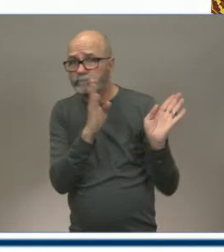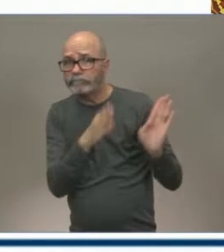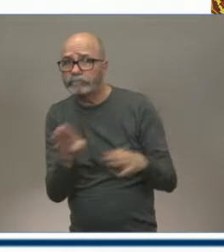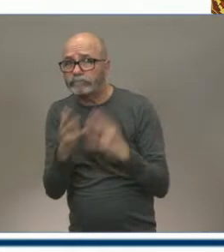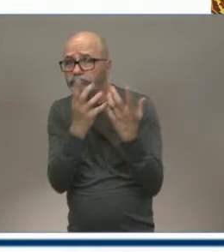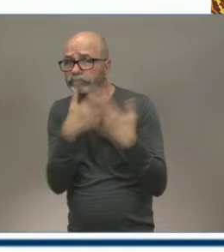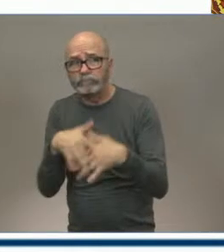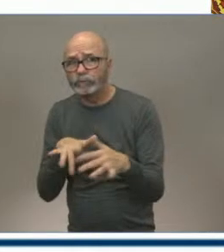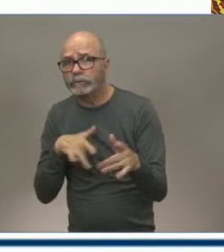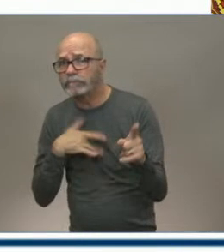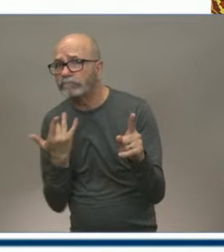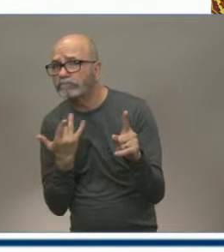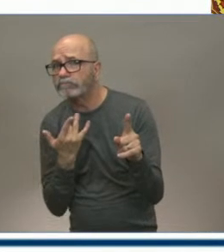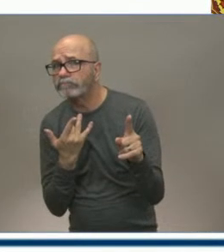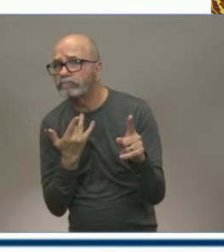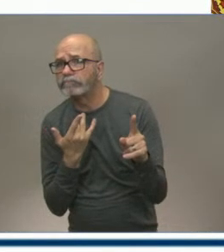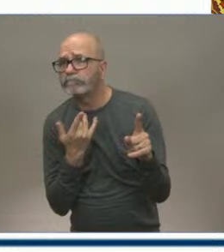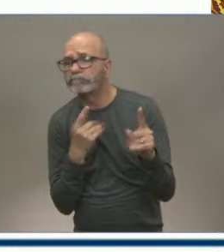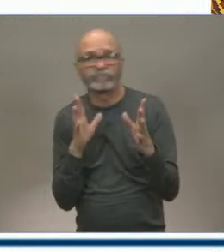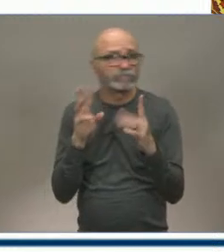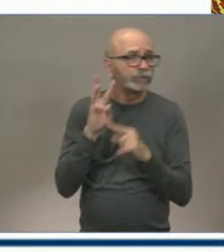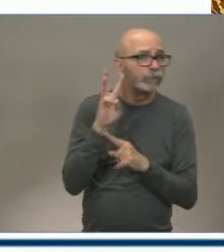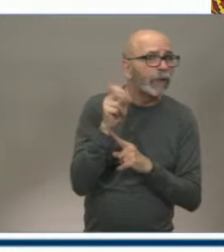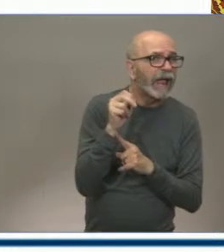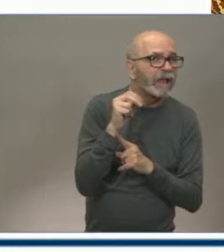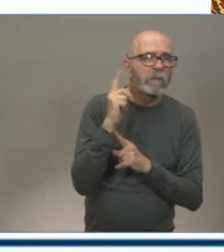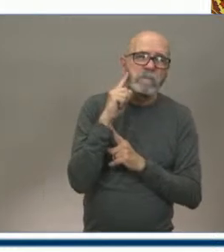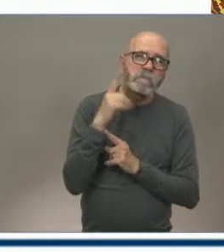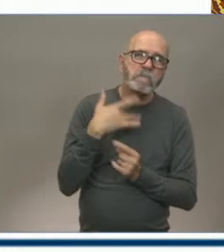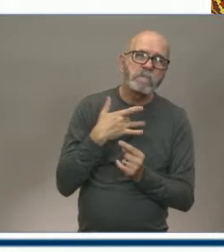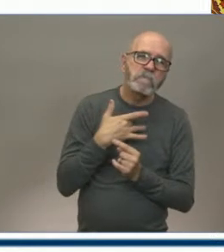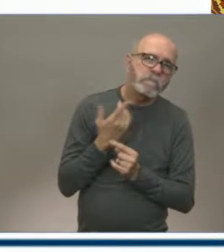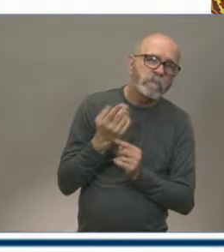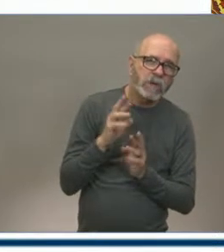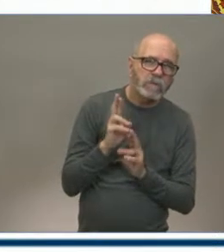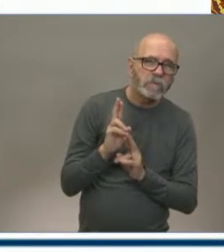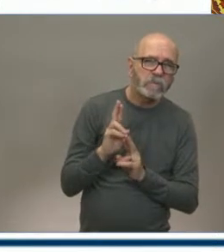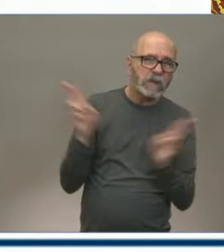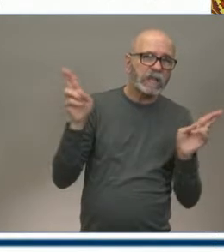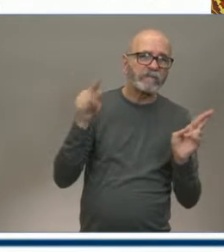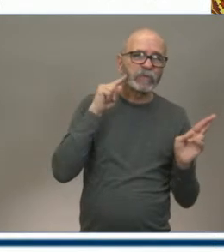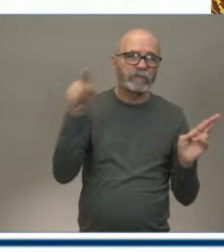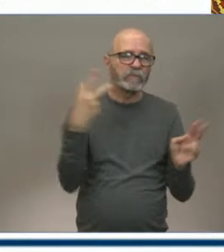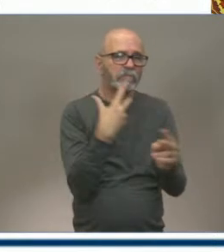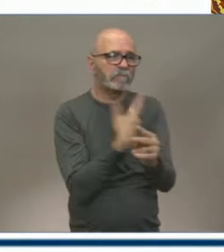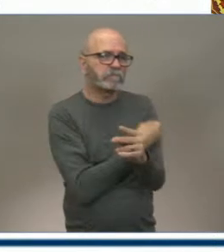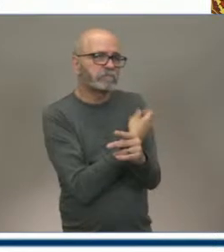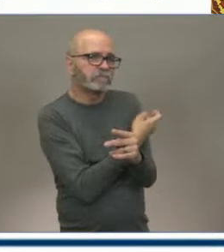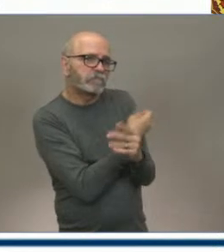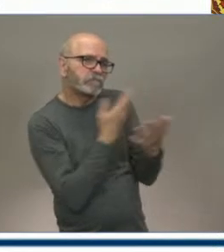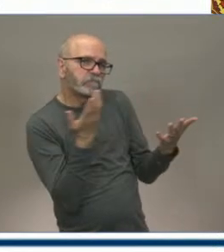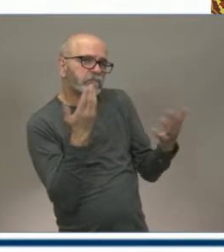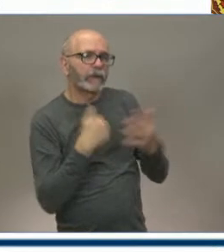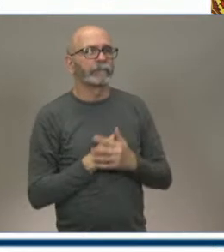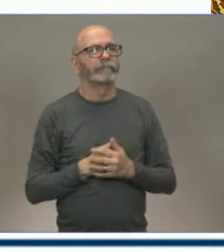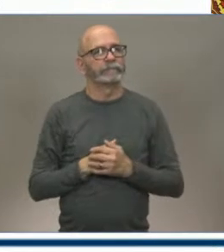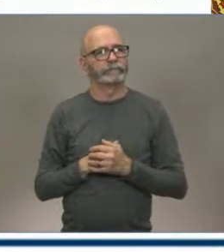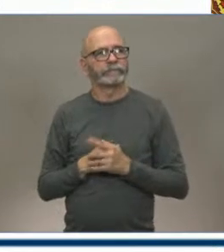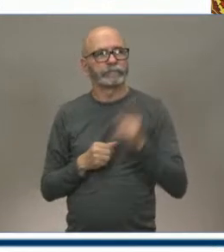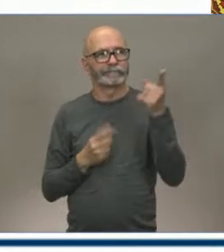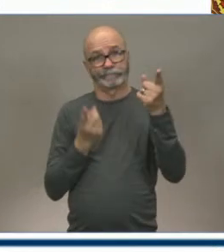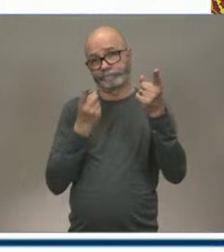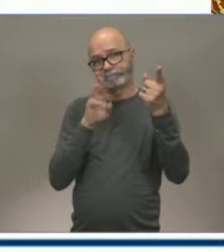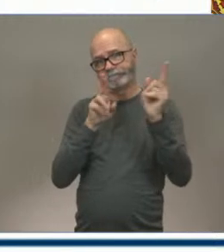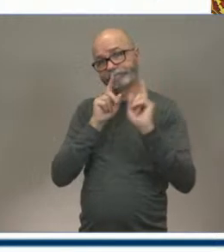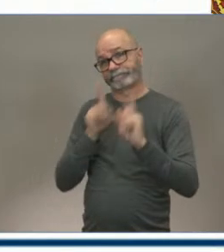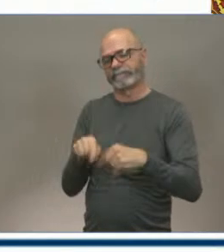those in need and other healthcare workers will be immunized. If that's the first phase or the second phase. So I was part of